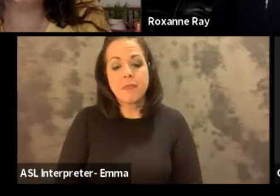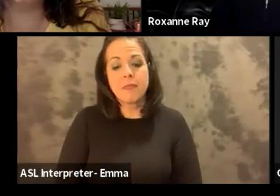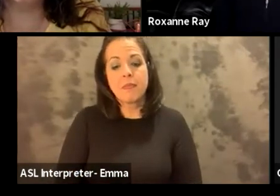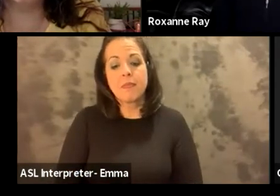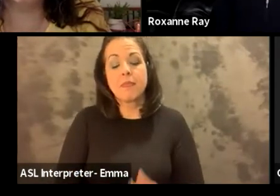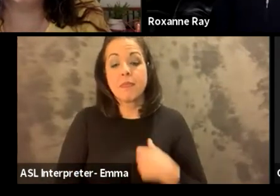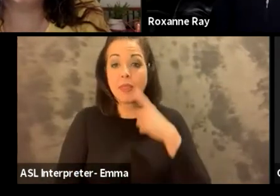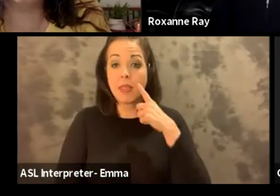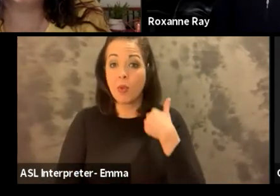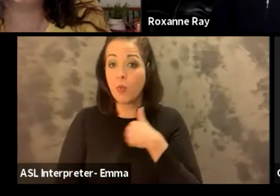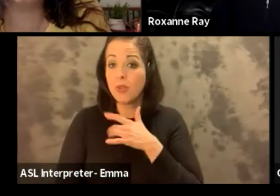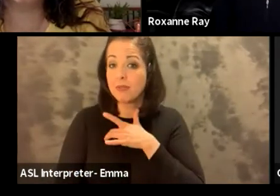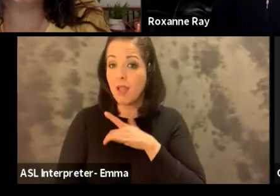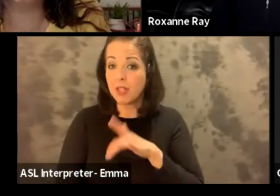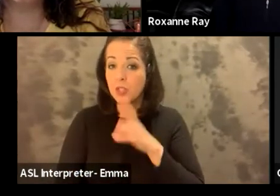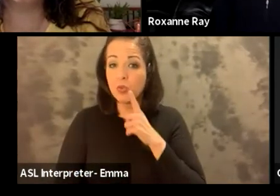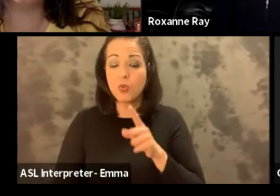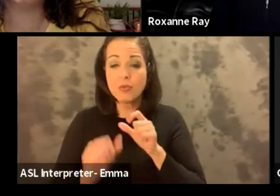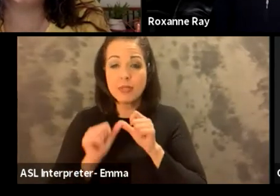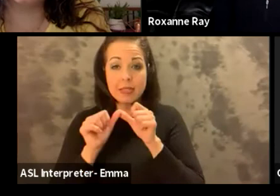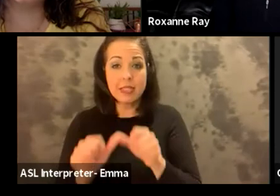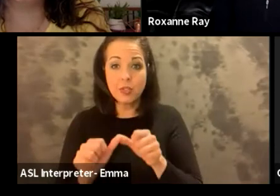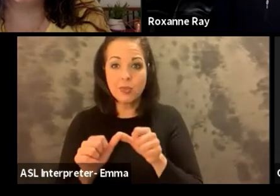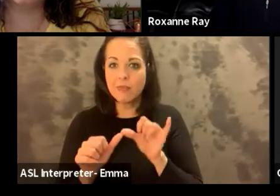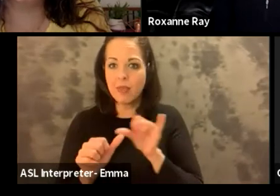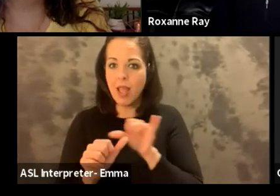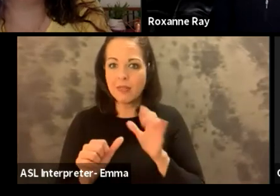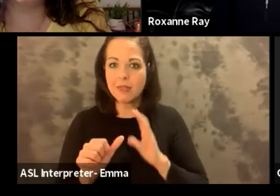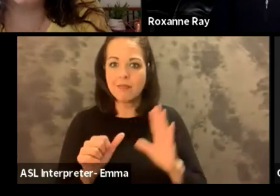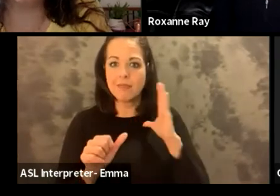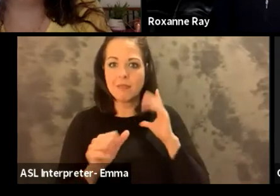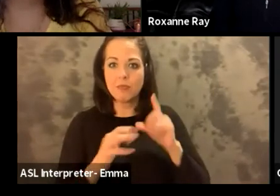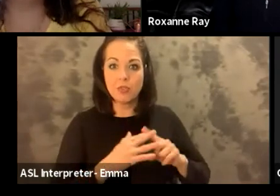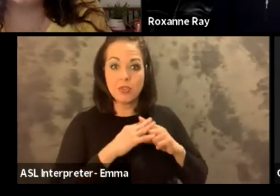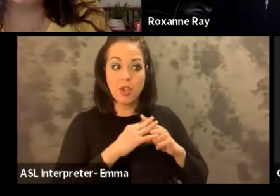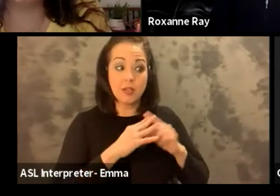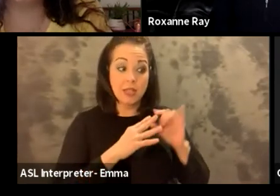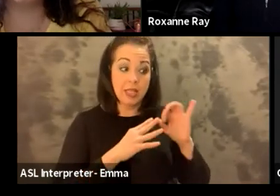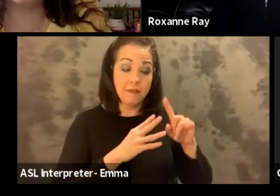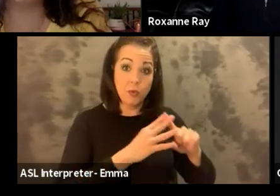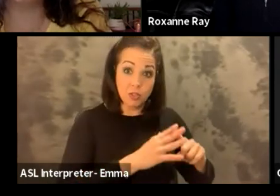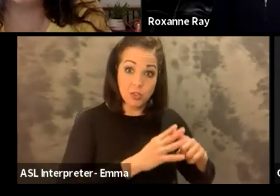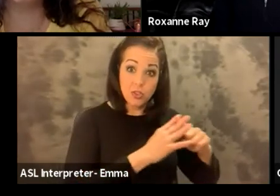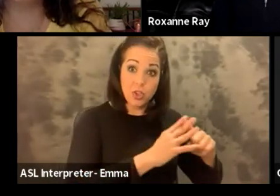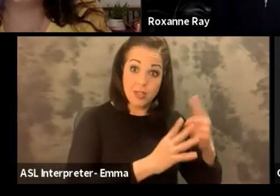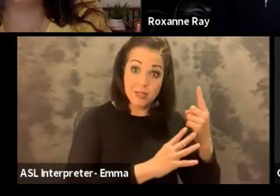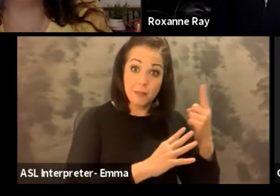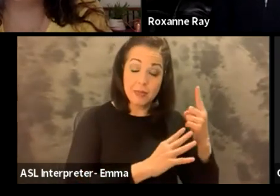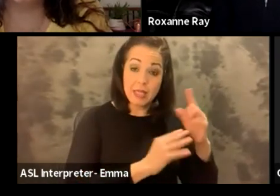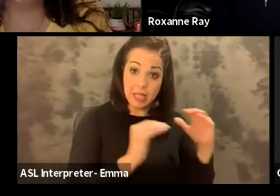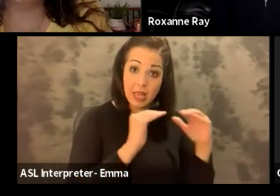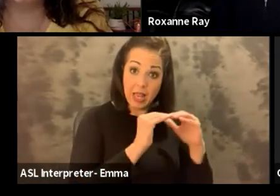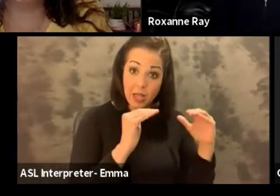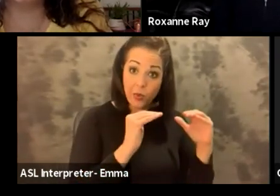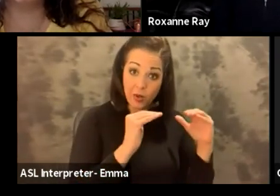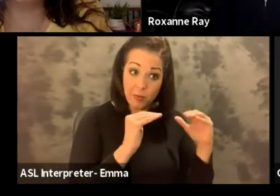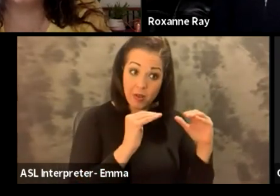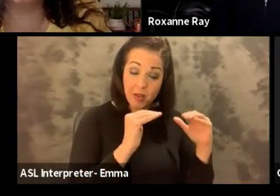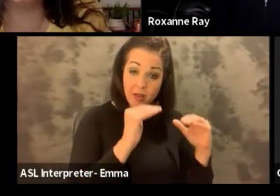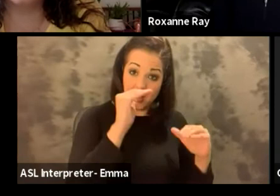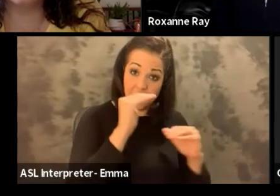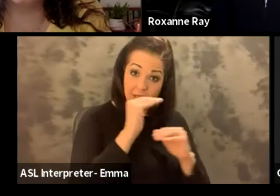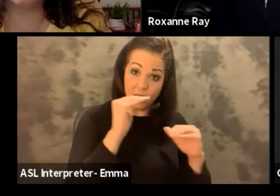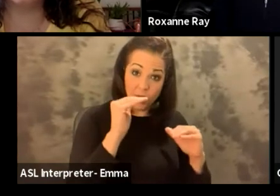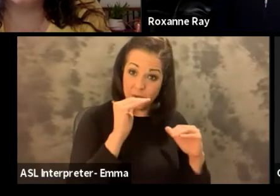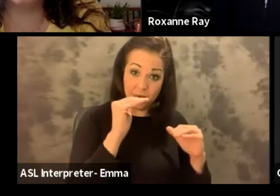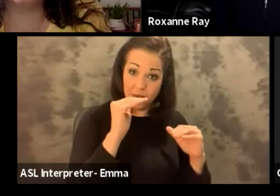we tend to continue as we've begun. And if we have begun something in an inequitable way where not everybody's voices are heard